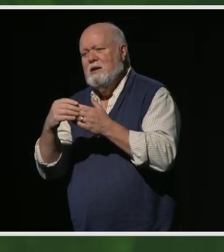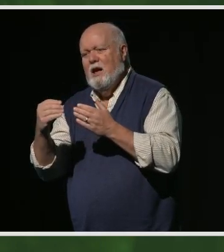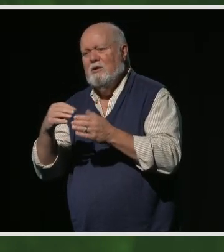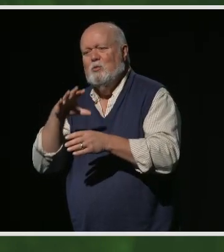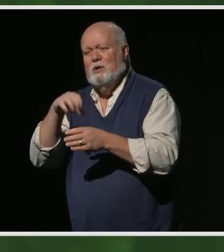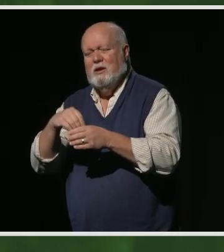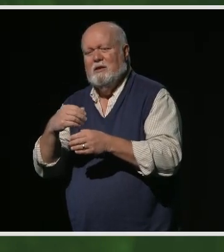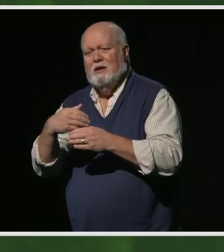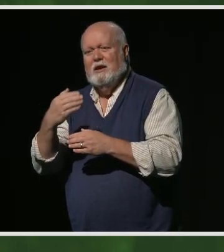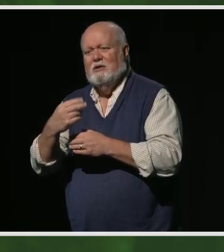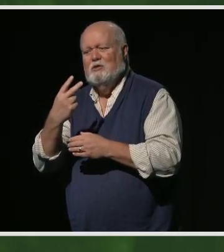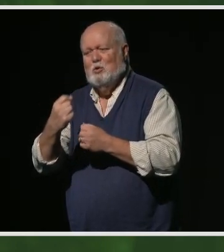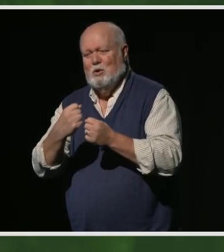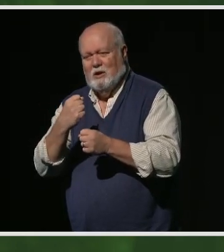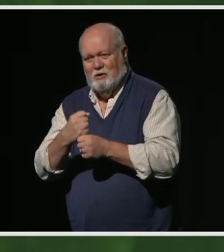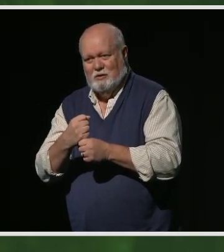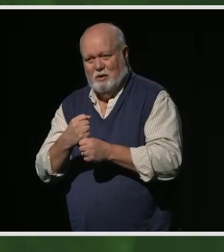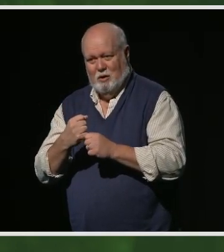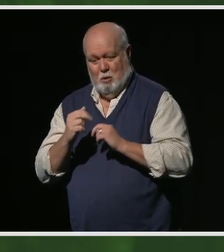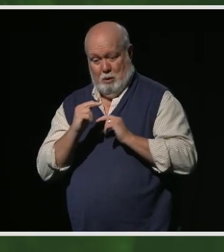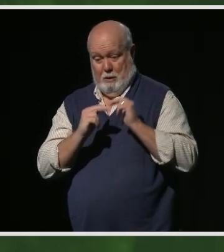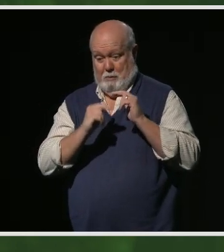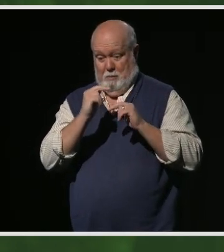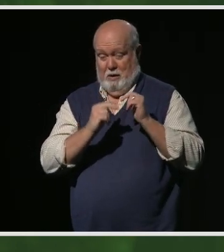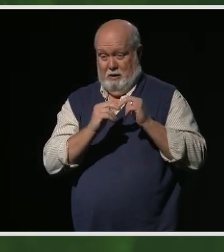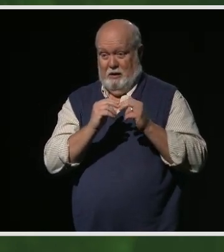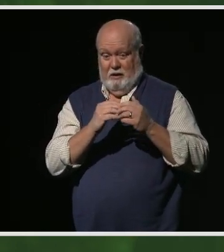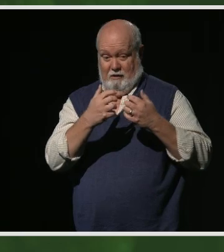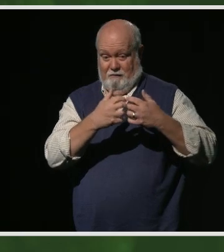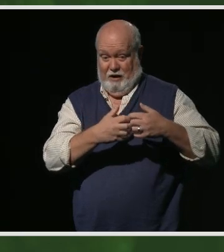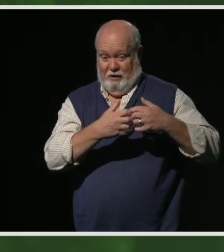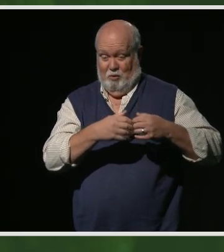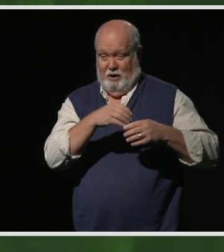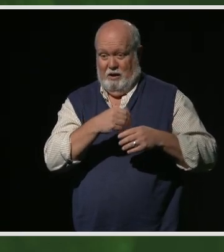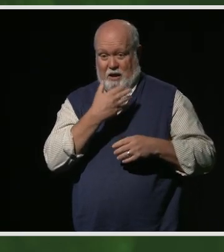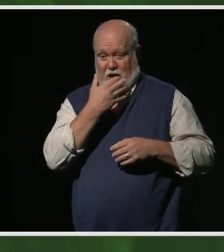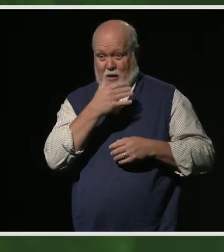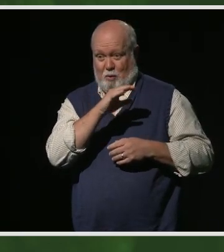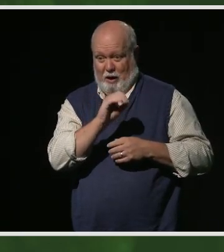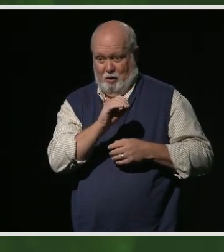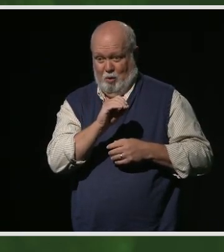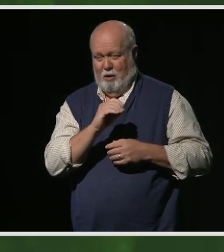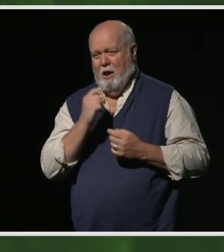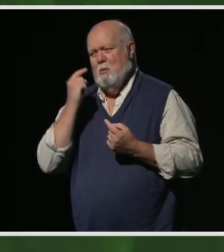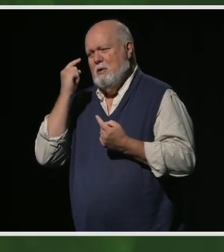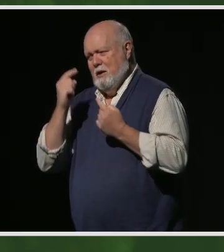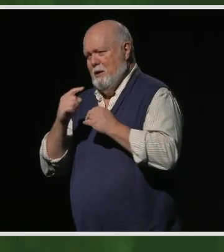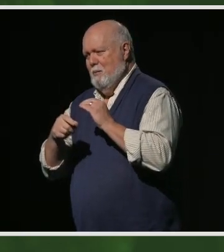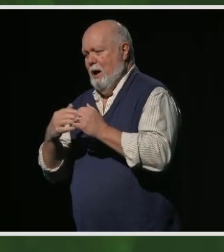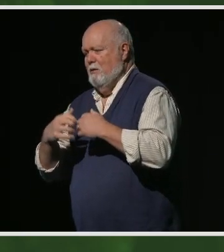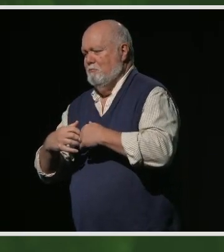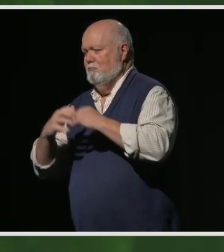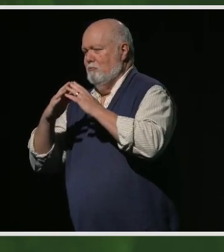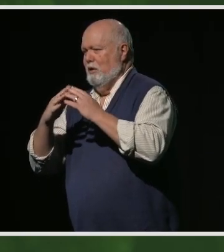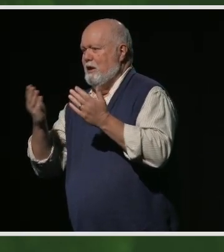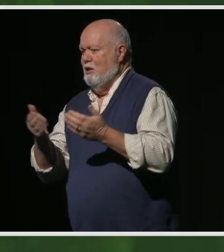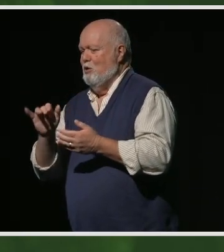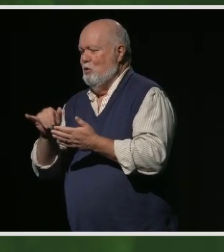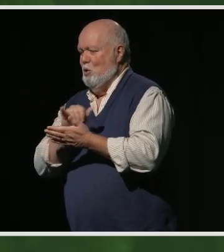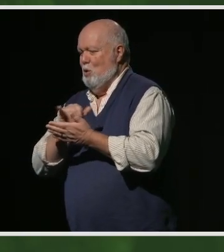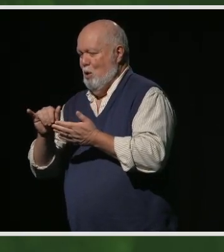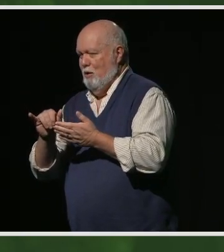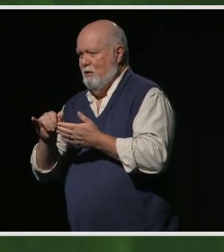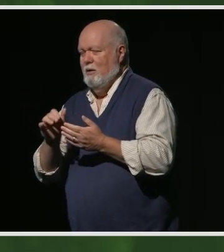We're building a pilot plant right now in Colorado, and we're also considering a pilot plant in New York. Phase